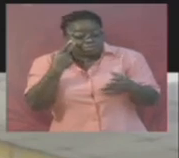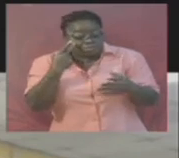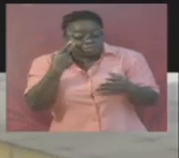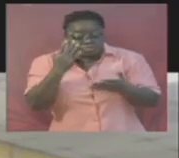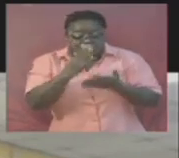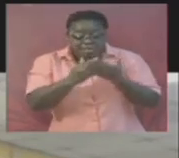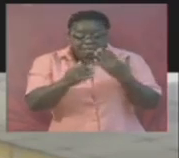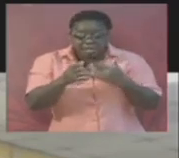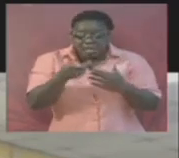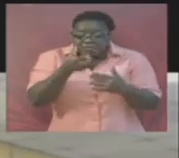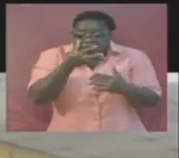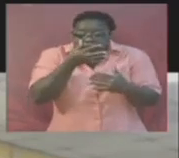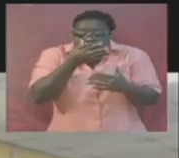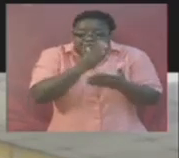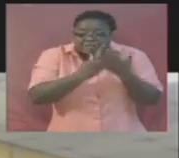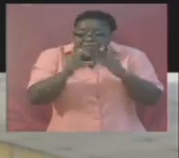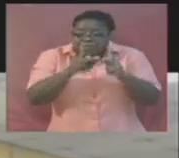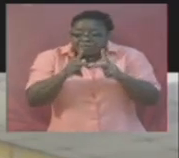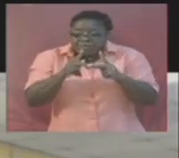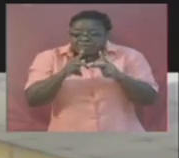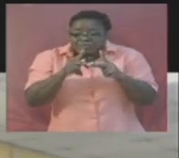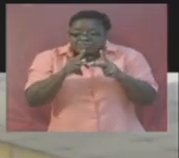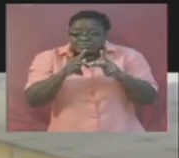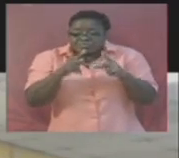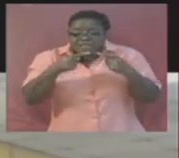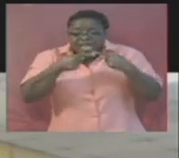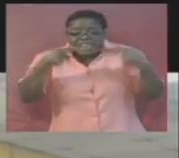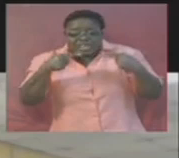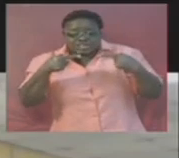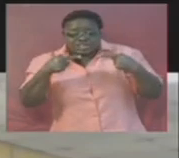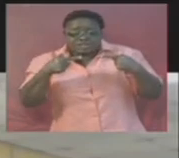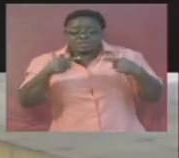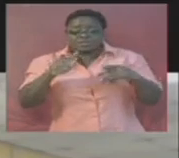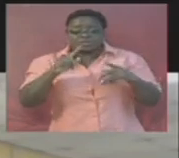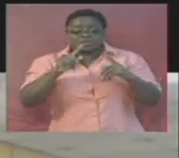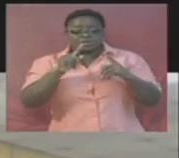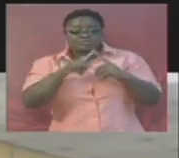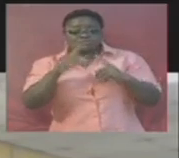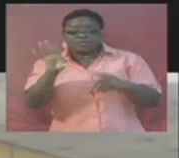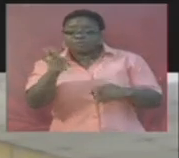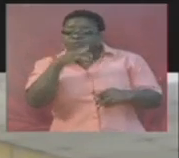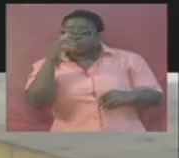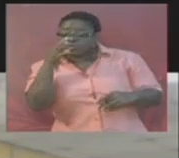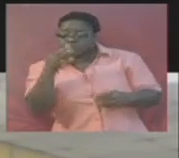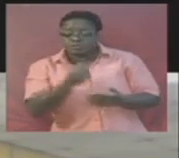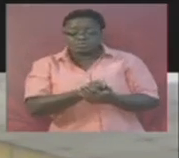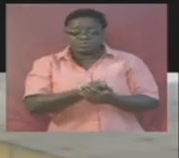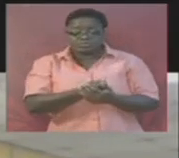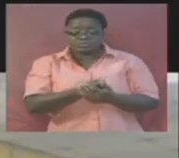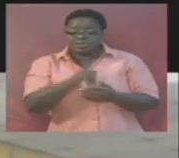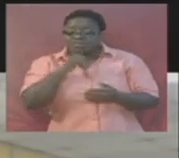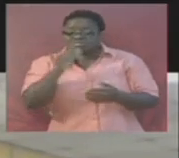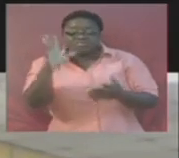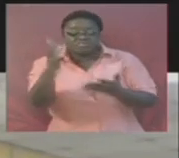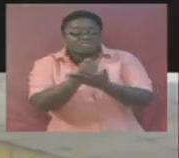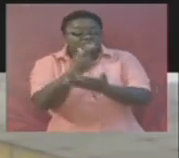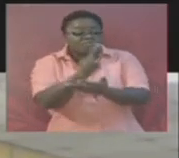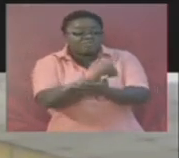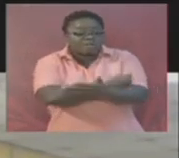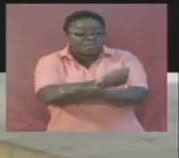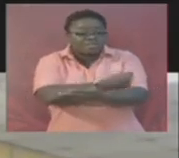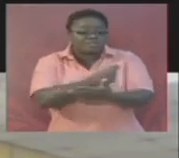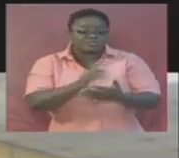food allergies, you should not take it, severe food allergies. Is there any other vaccine at this point